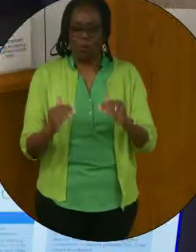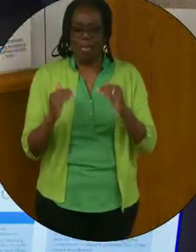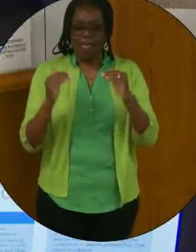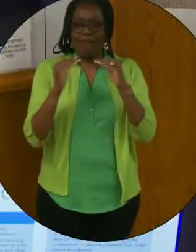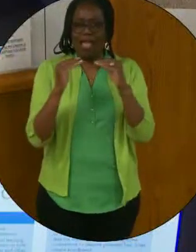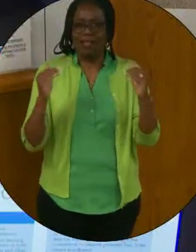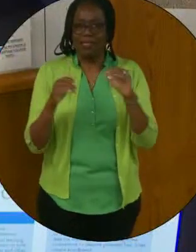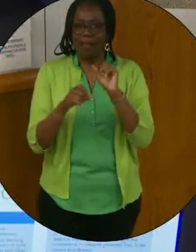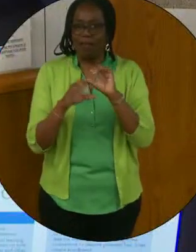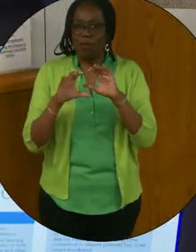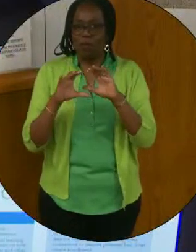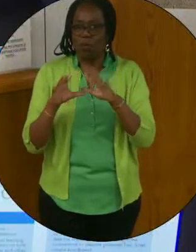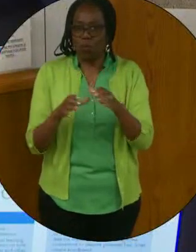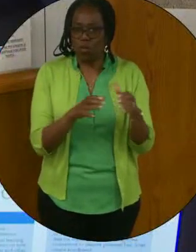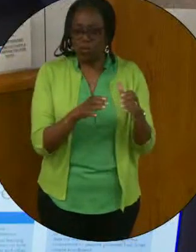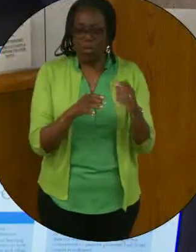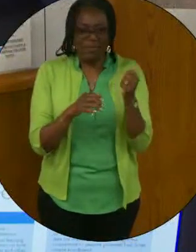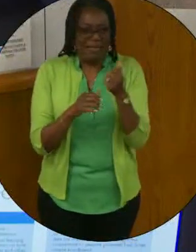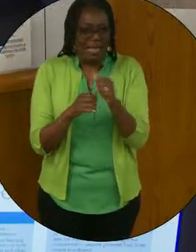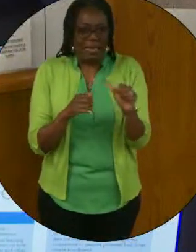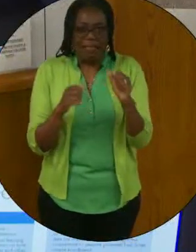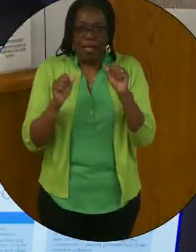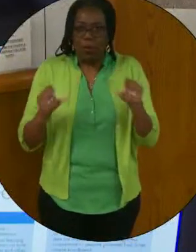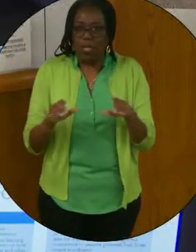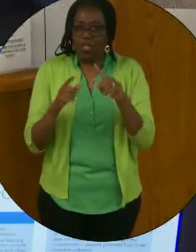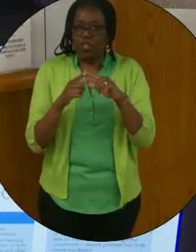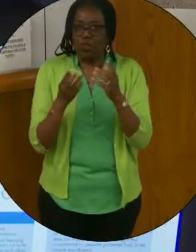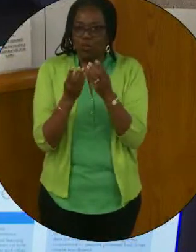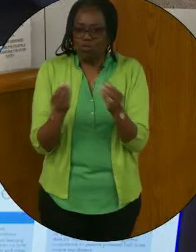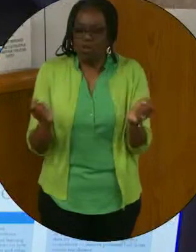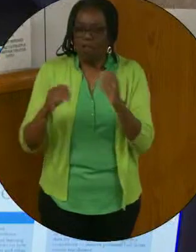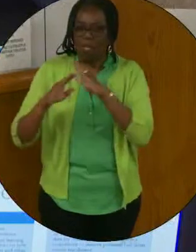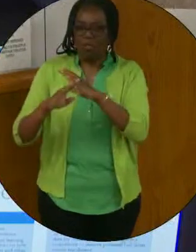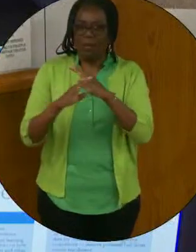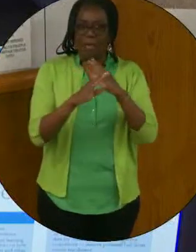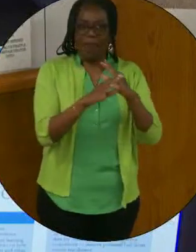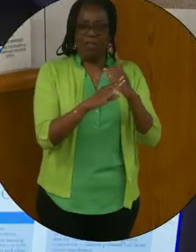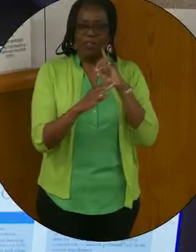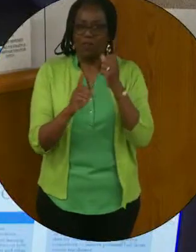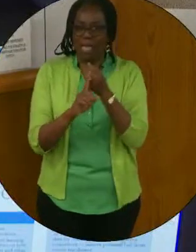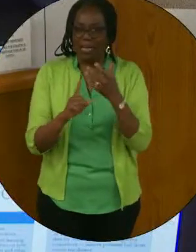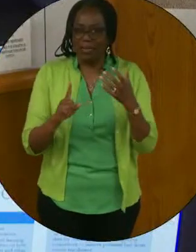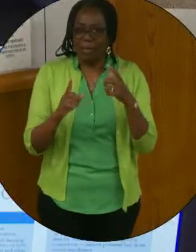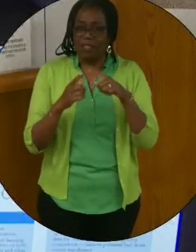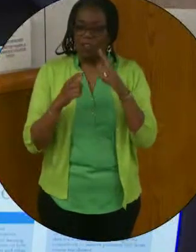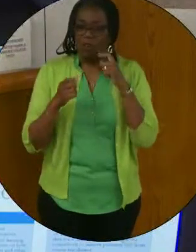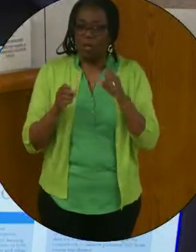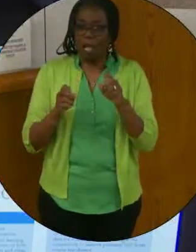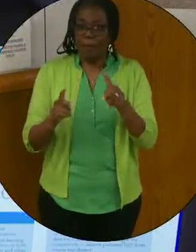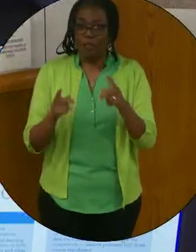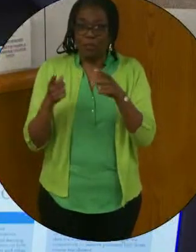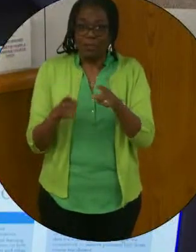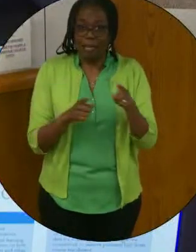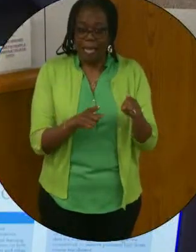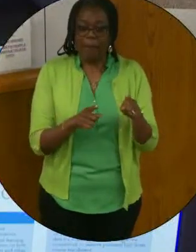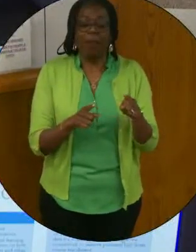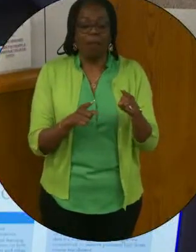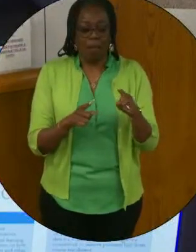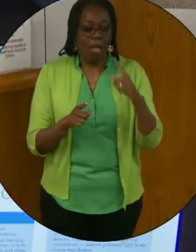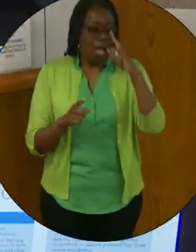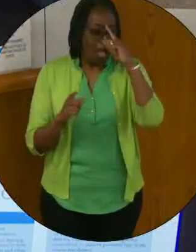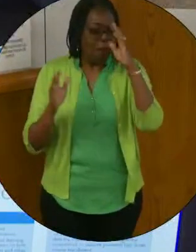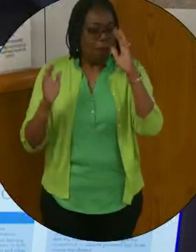So anything that we can do to remove those barriers and create clear pathways for that expansion of these opportunities to happen, I'm hoping